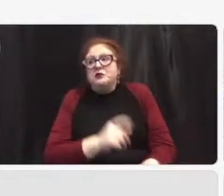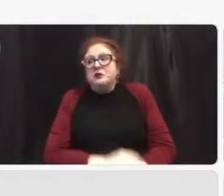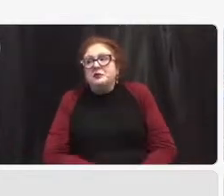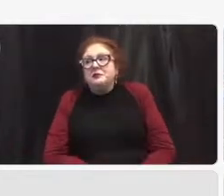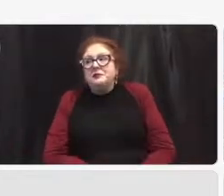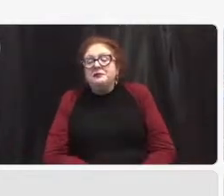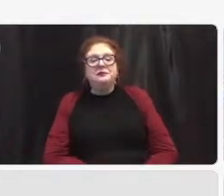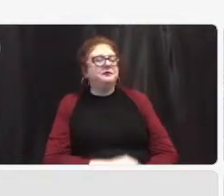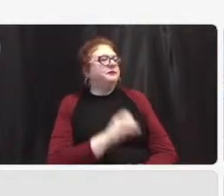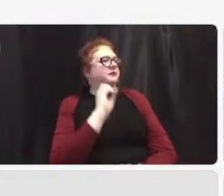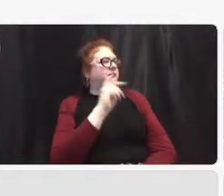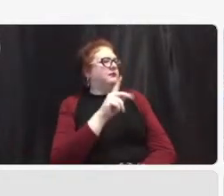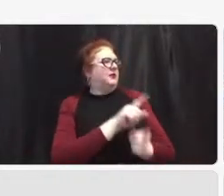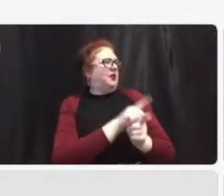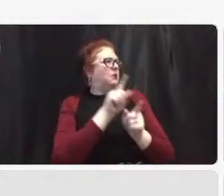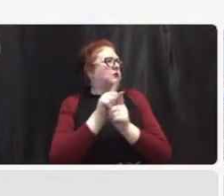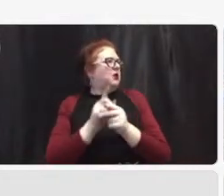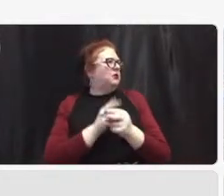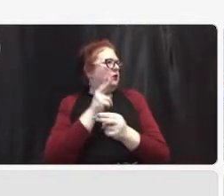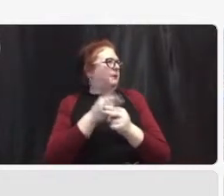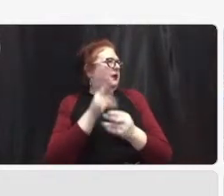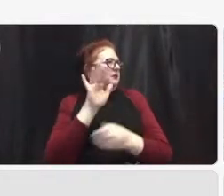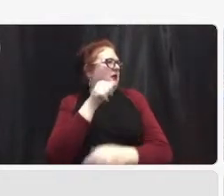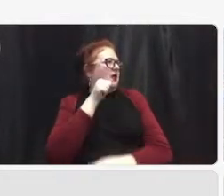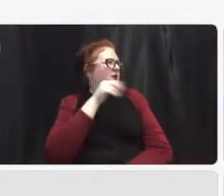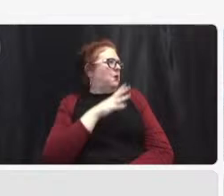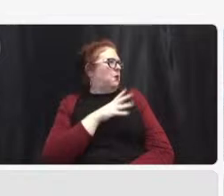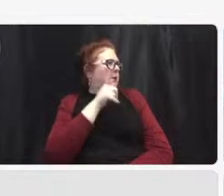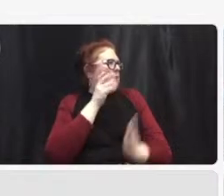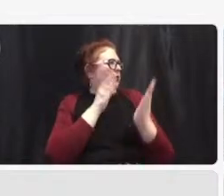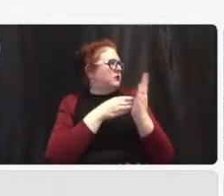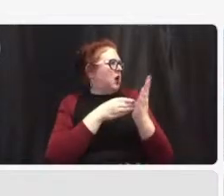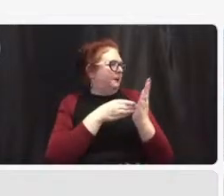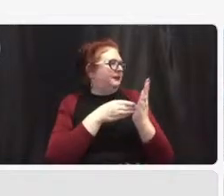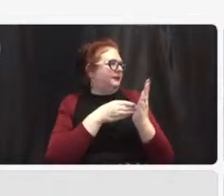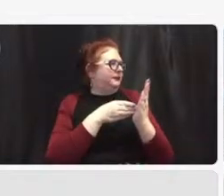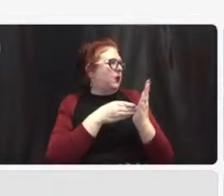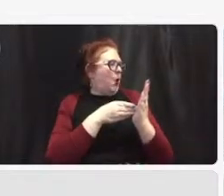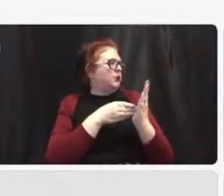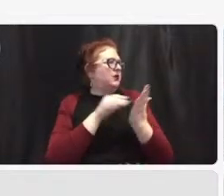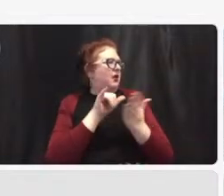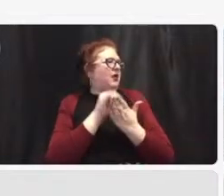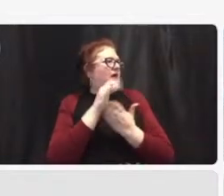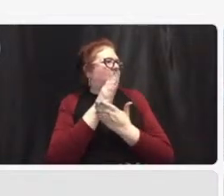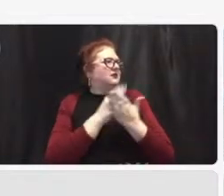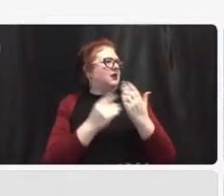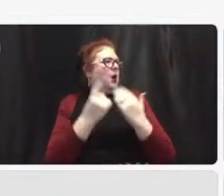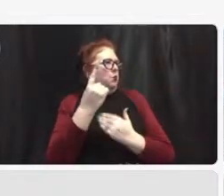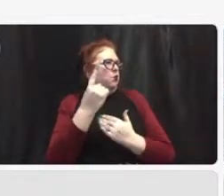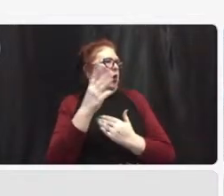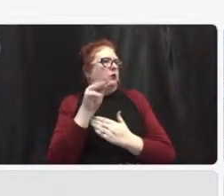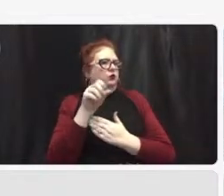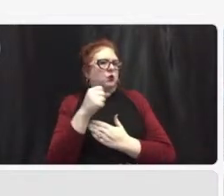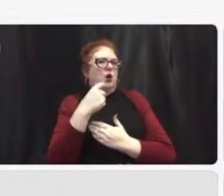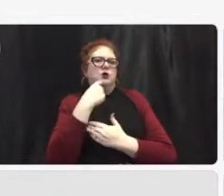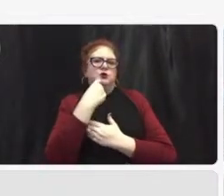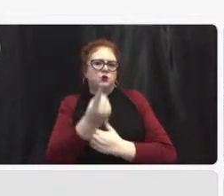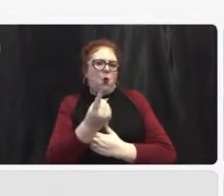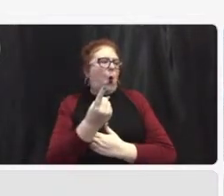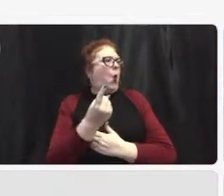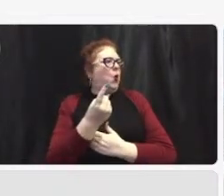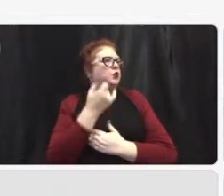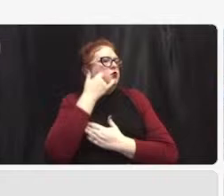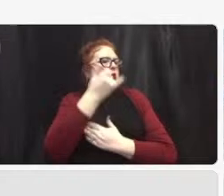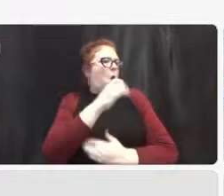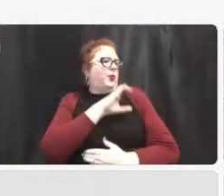Okay. It was just also mentioned by the lady in opposition that someone was told to call the police about a parking issue. So I